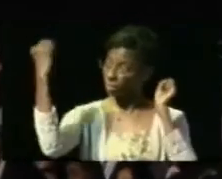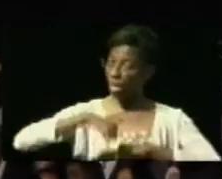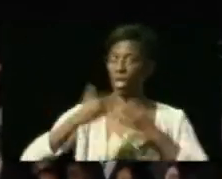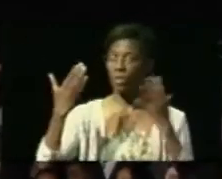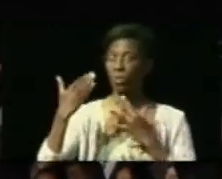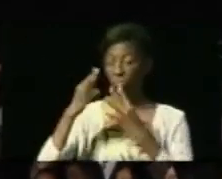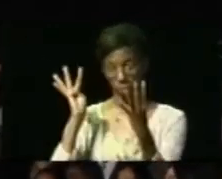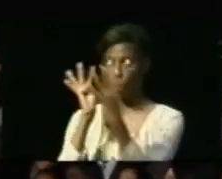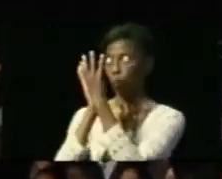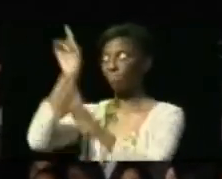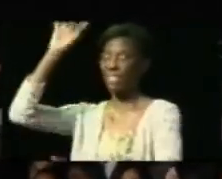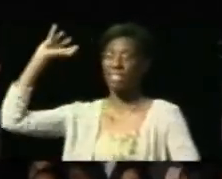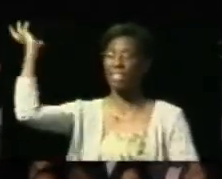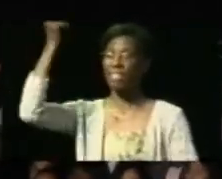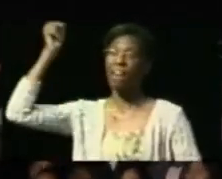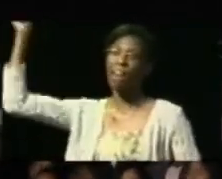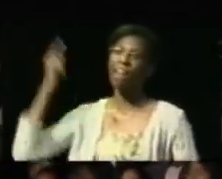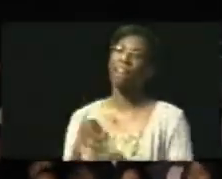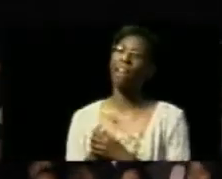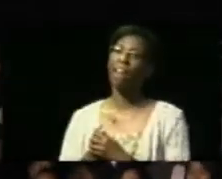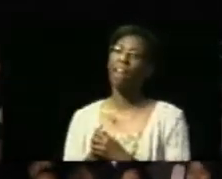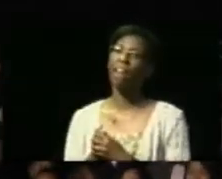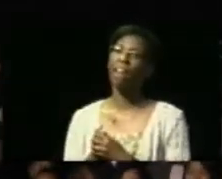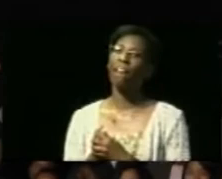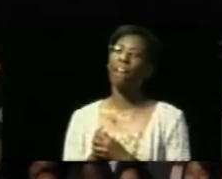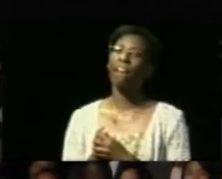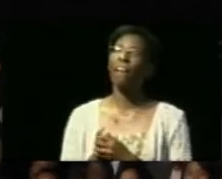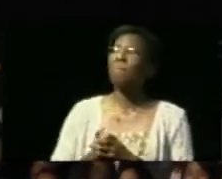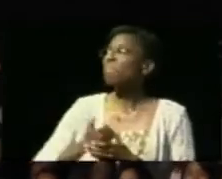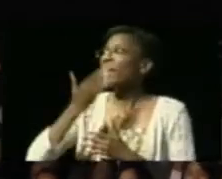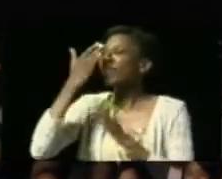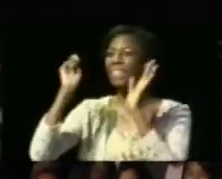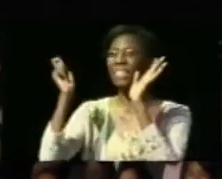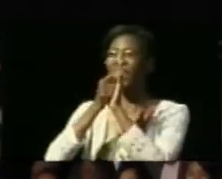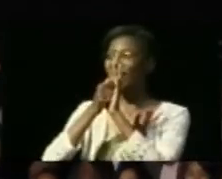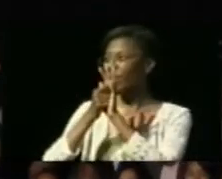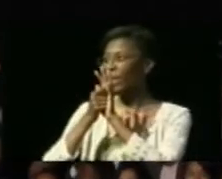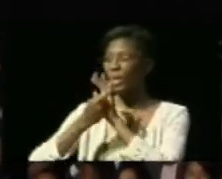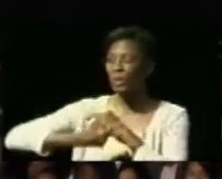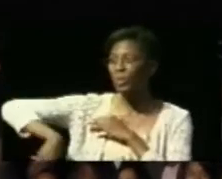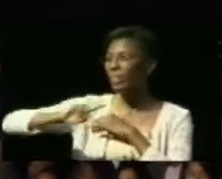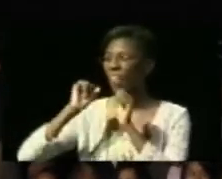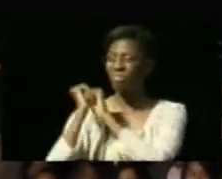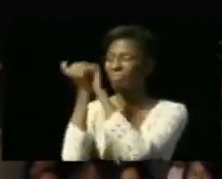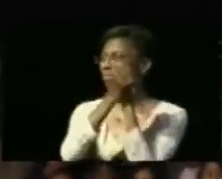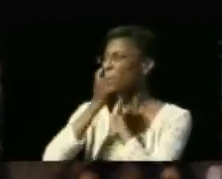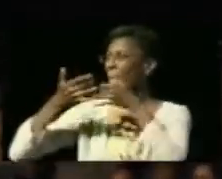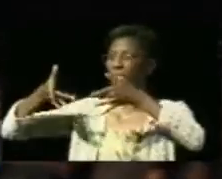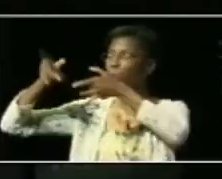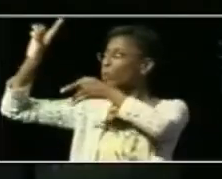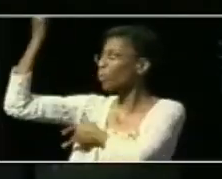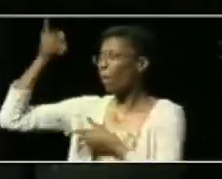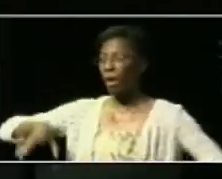nous retrouver au ciel. And we are there around the great throne of God. Et que là, nous serons un peu tous autour du trône, du grand trône de